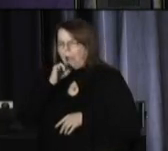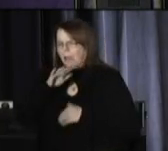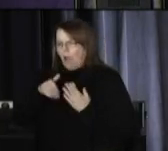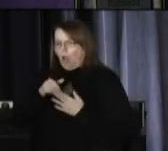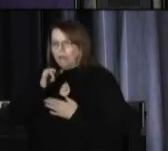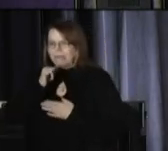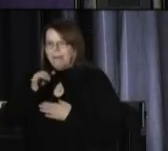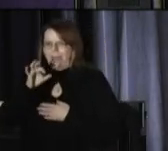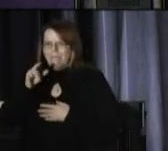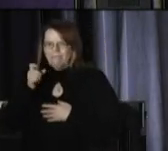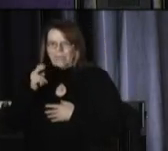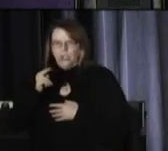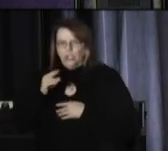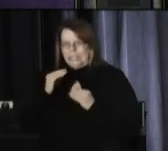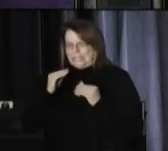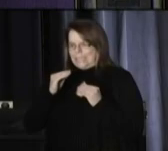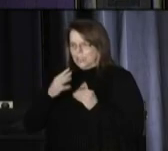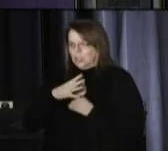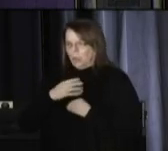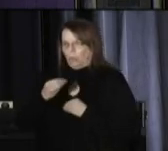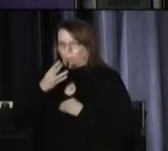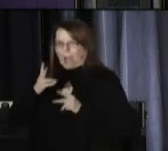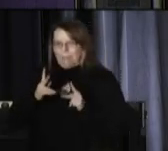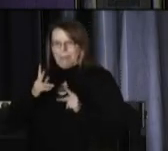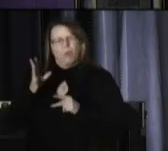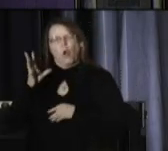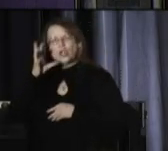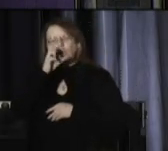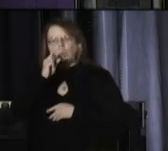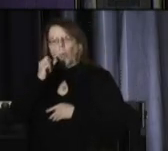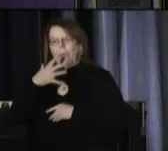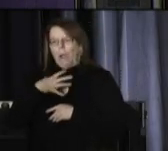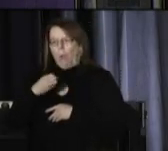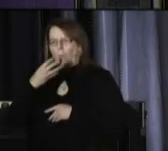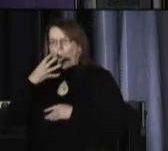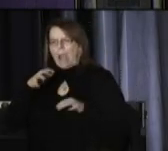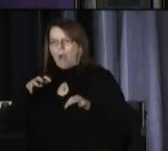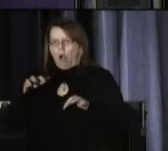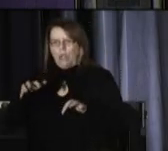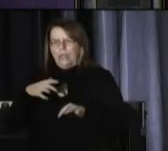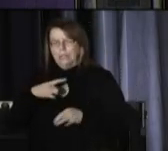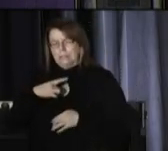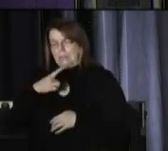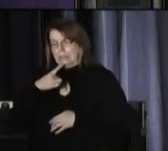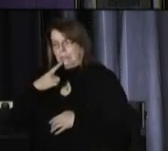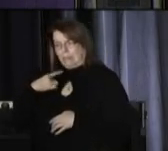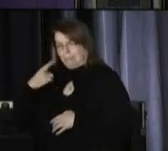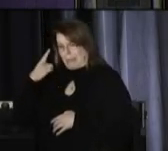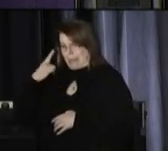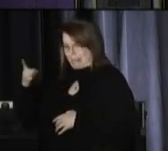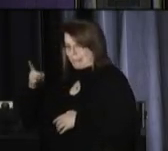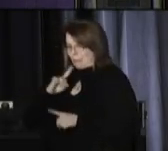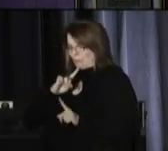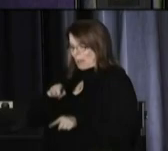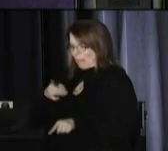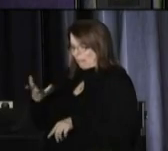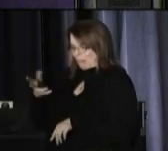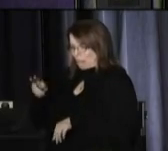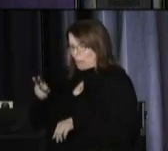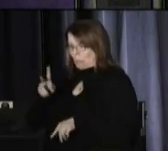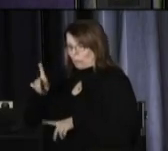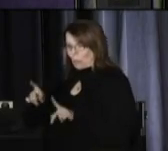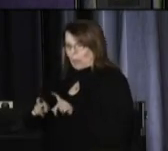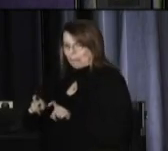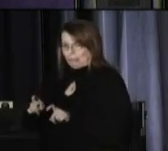white people or, you know, presuming a white audience? Mm-hmm. And I said, I think you kind of answered your own question, you know, which